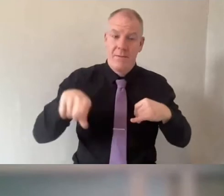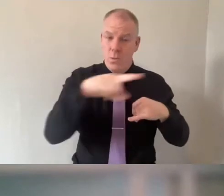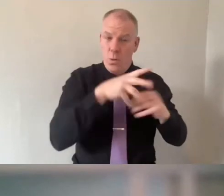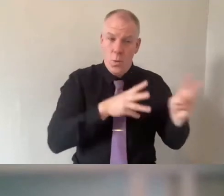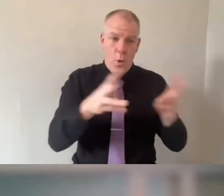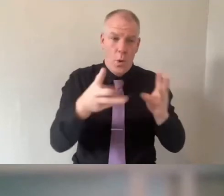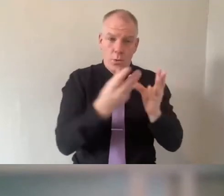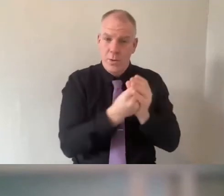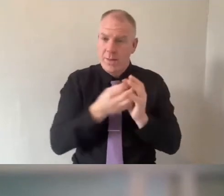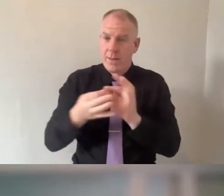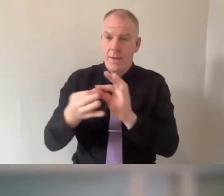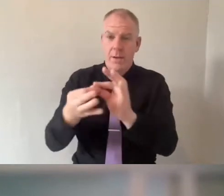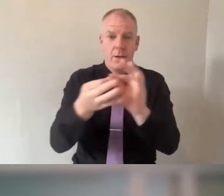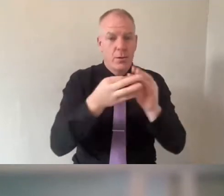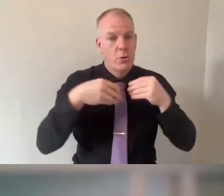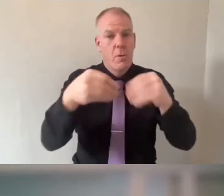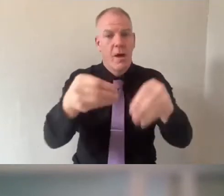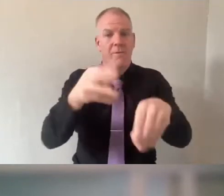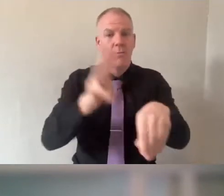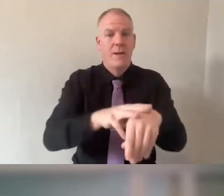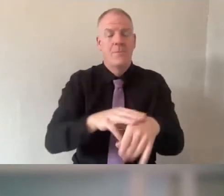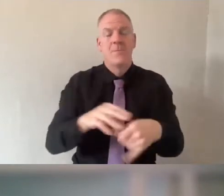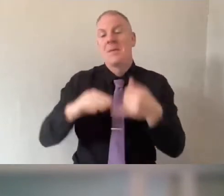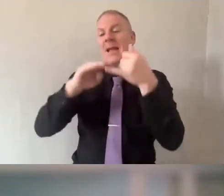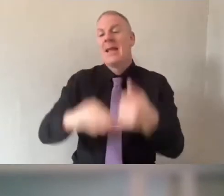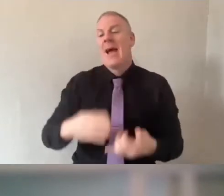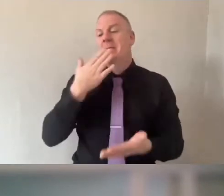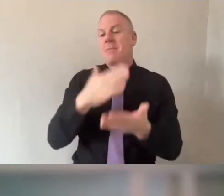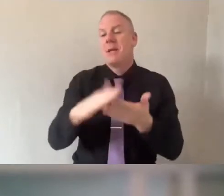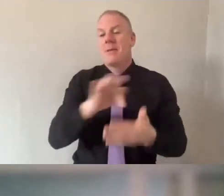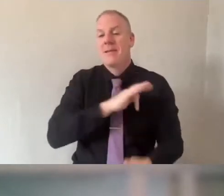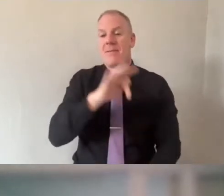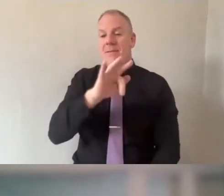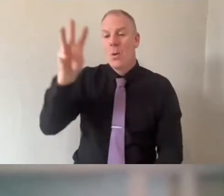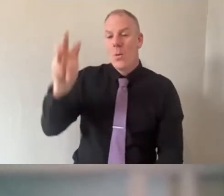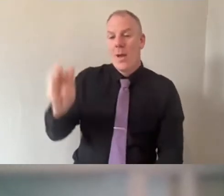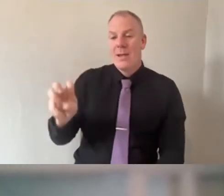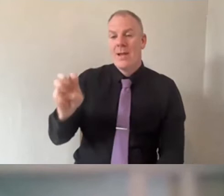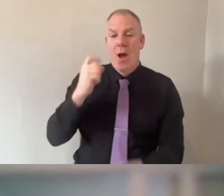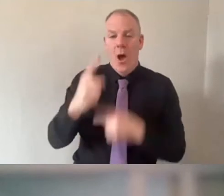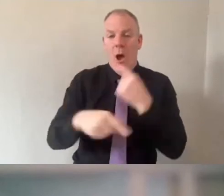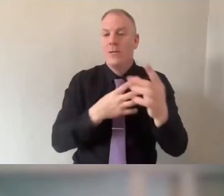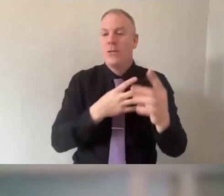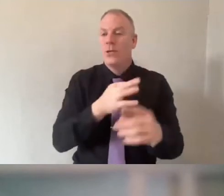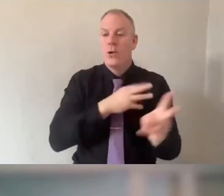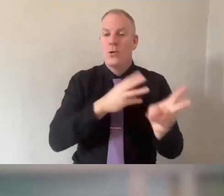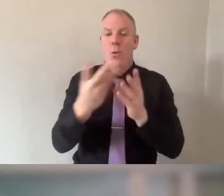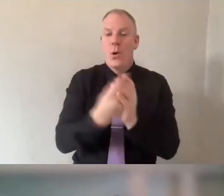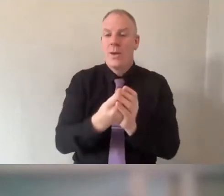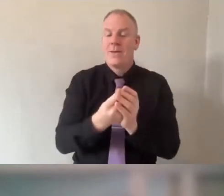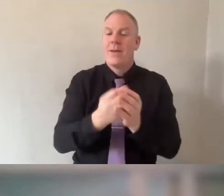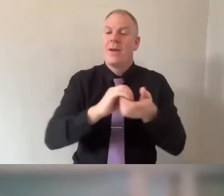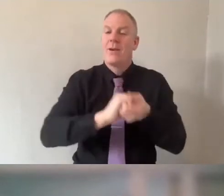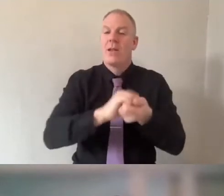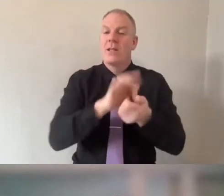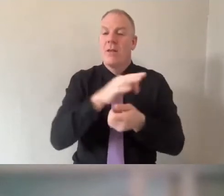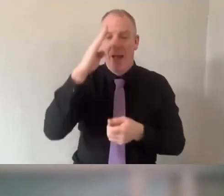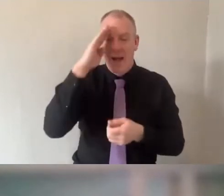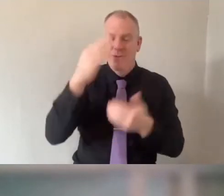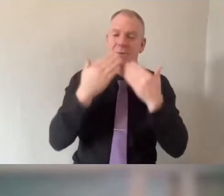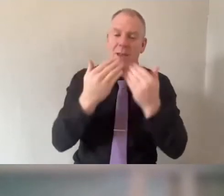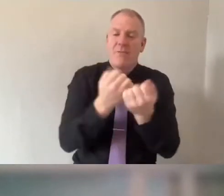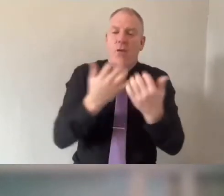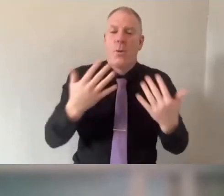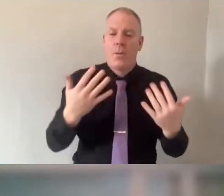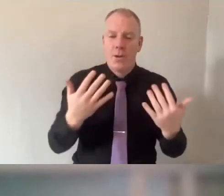to make good step forward. Final message from me, as a Welshman, it's always good to work with colleagues in Ireland. So, Diolch yn fawr, thank you very much